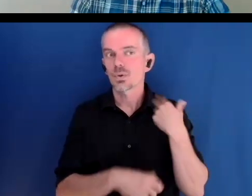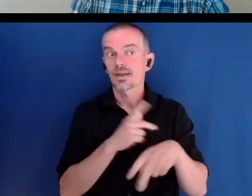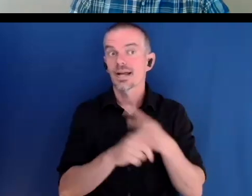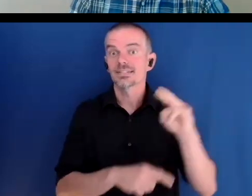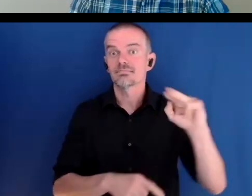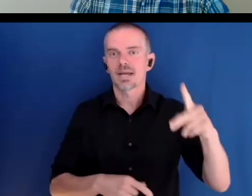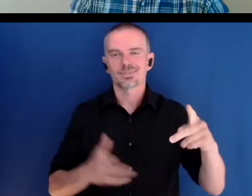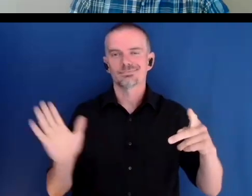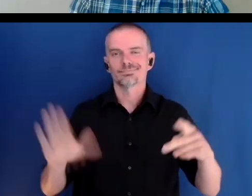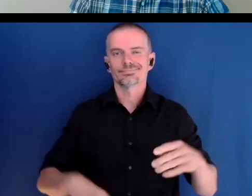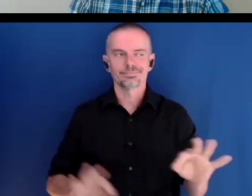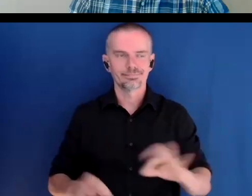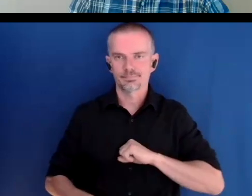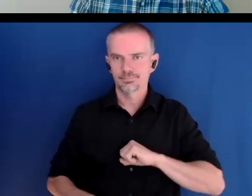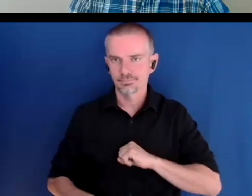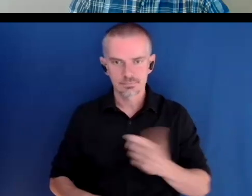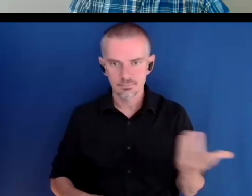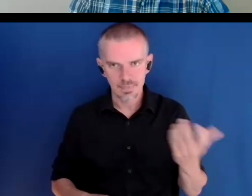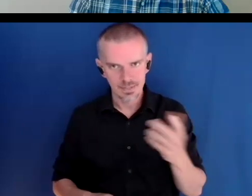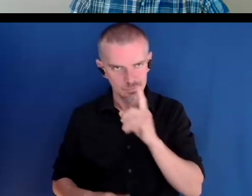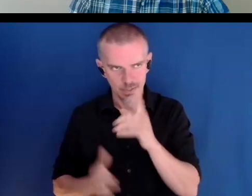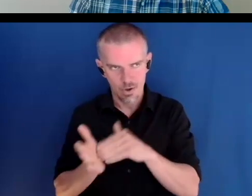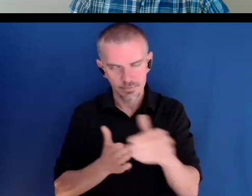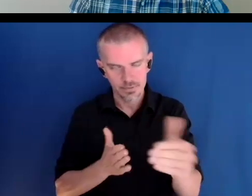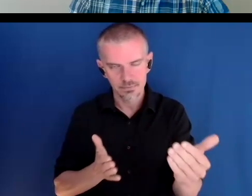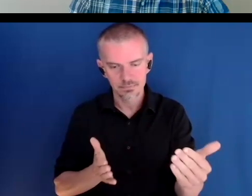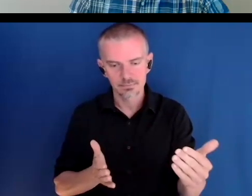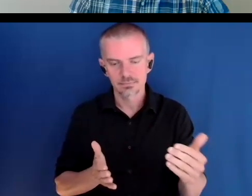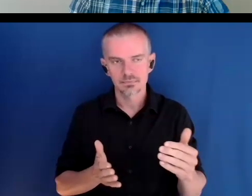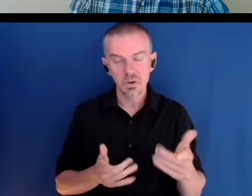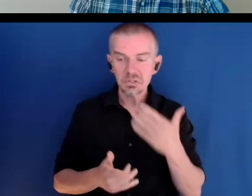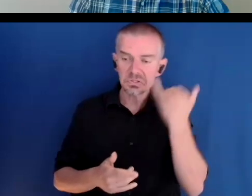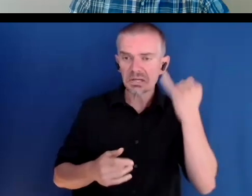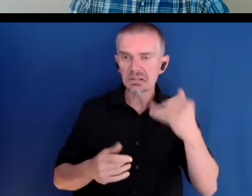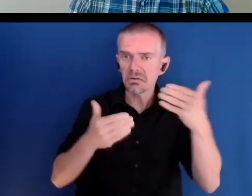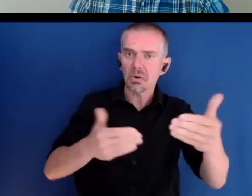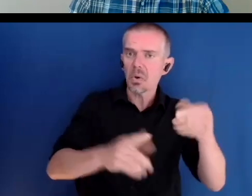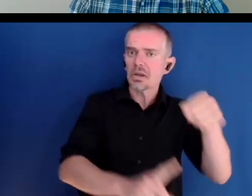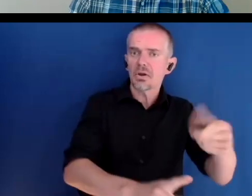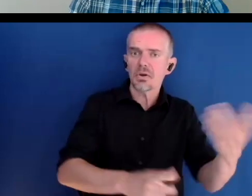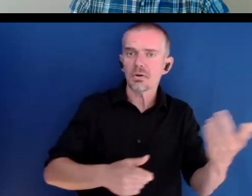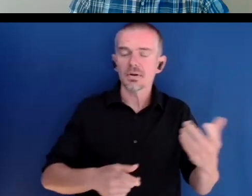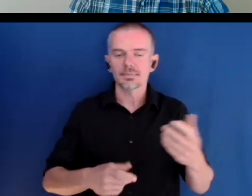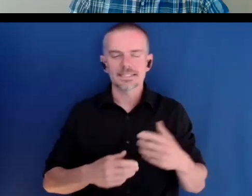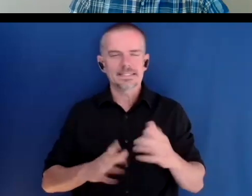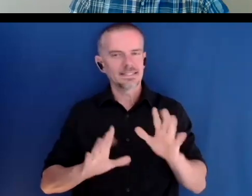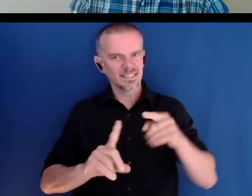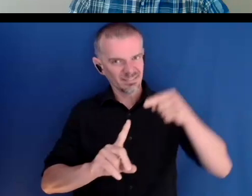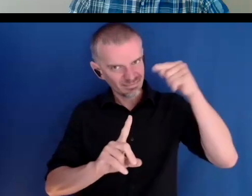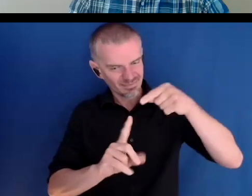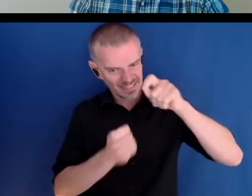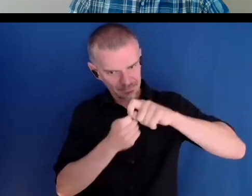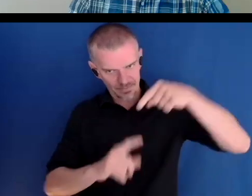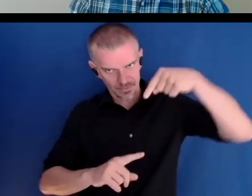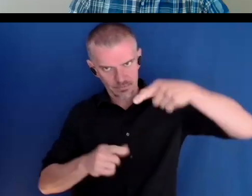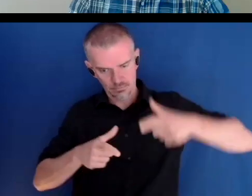was nothing really. I mean, a lot of times it's just like, yeah, okay, it's a great idea. Let's do this. Now it's very specific, and the